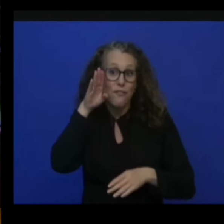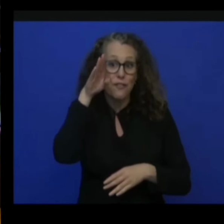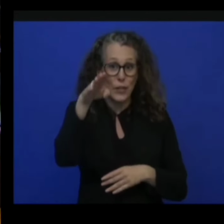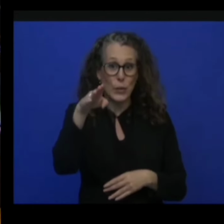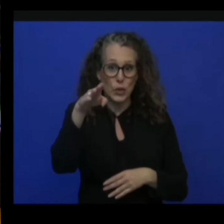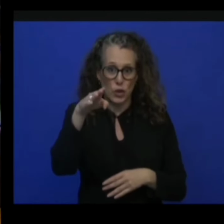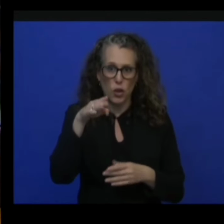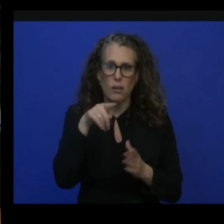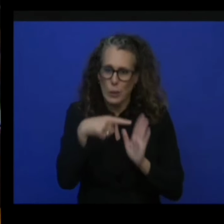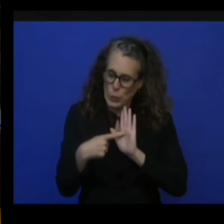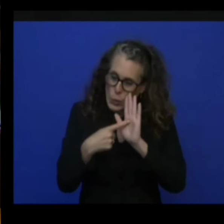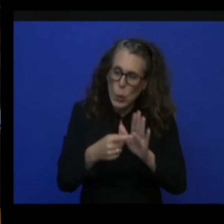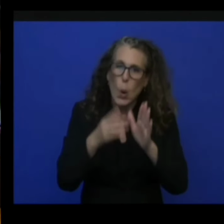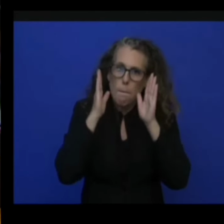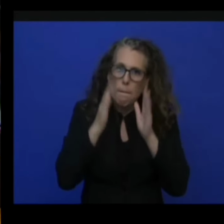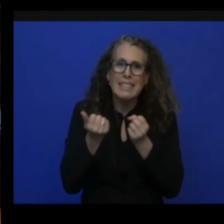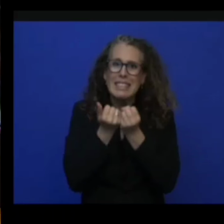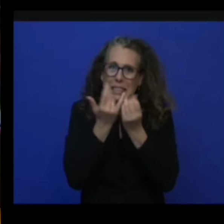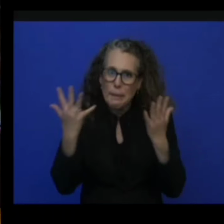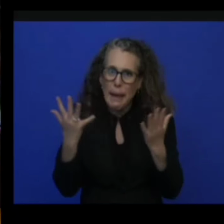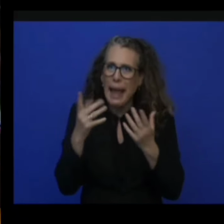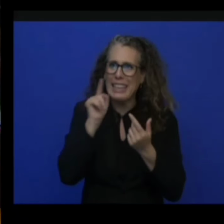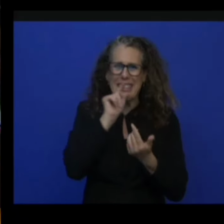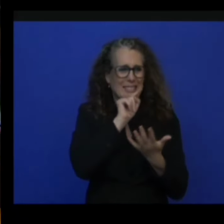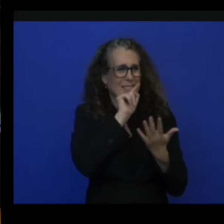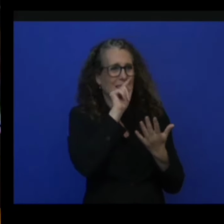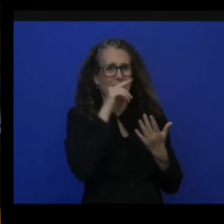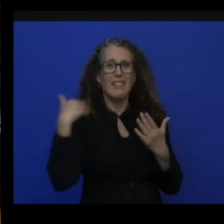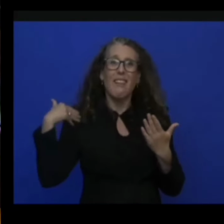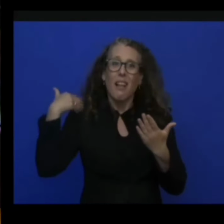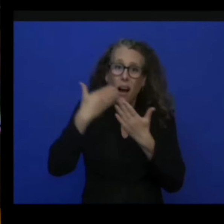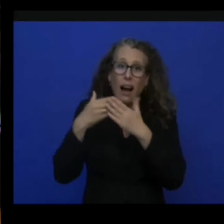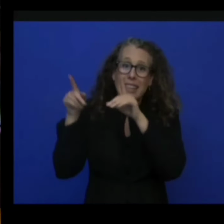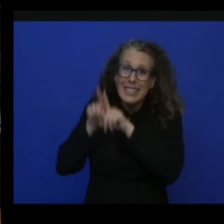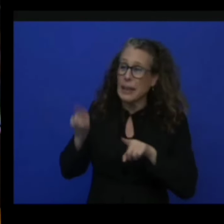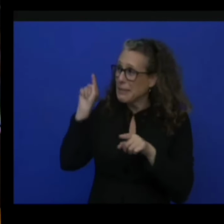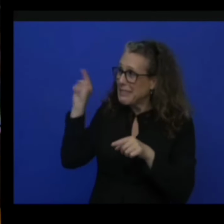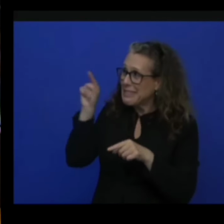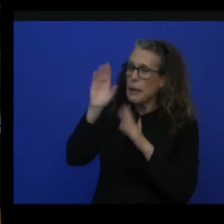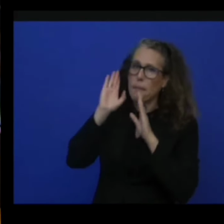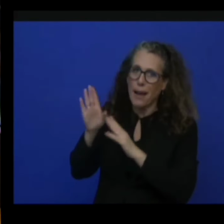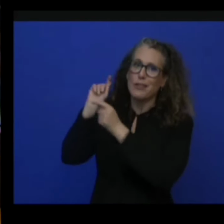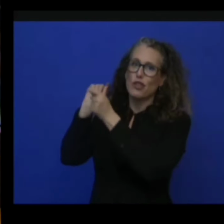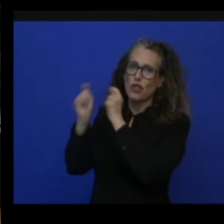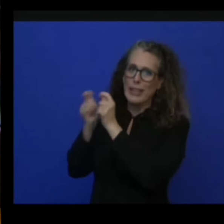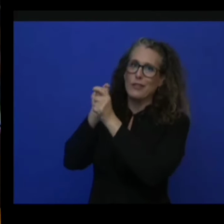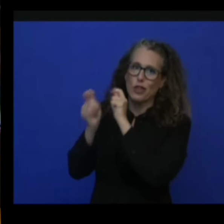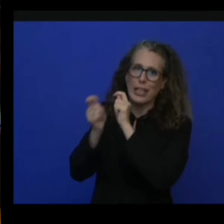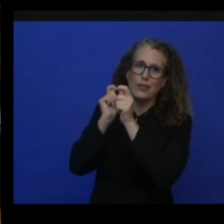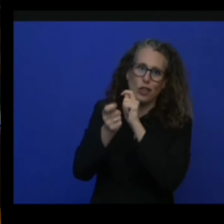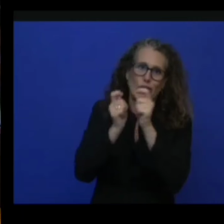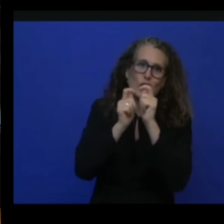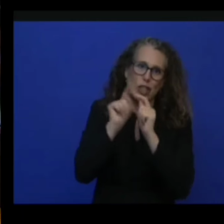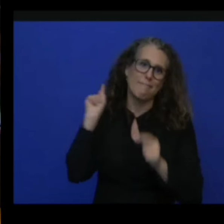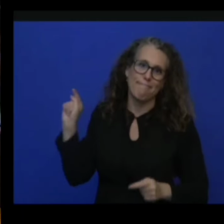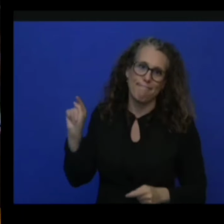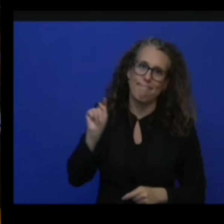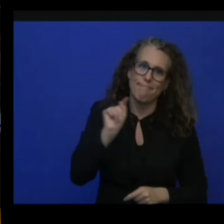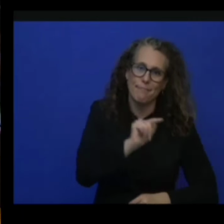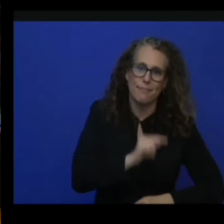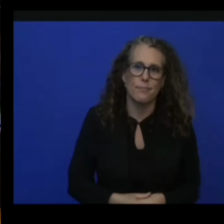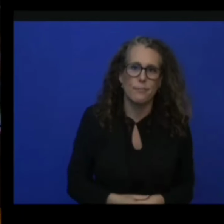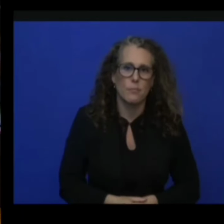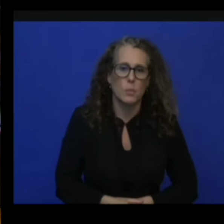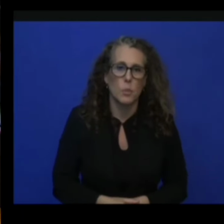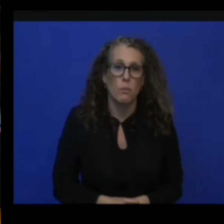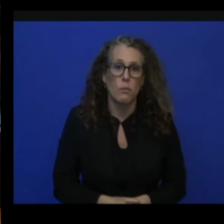and security challenges do provide a valuable way forward. We have a huge responsibility to